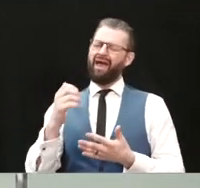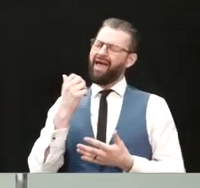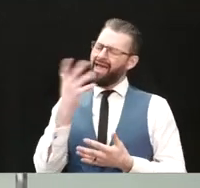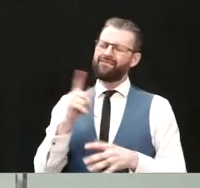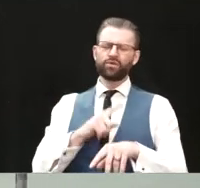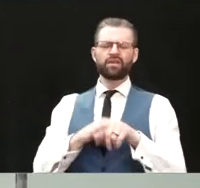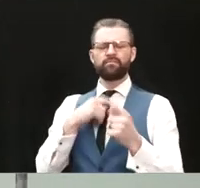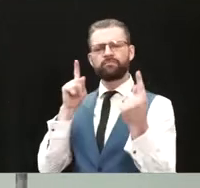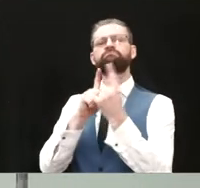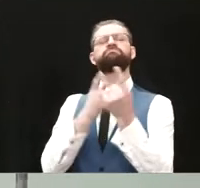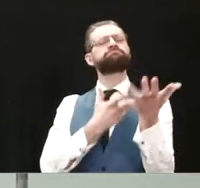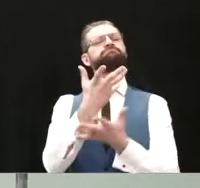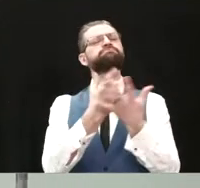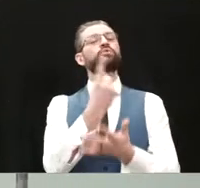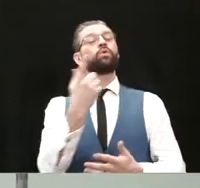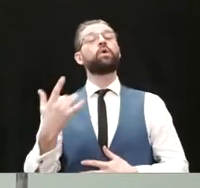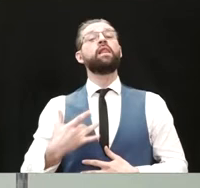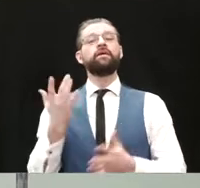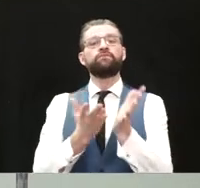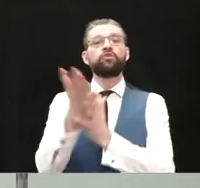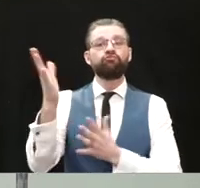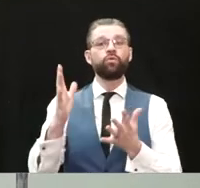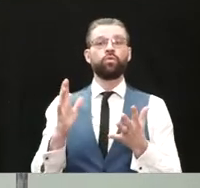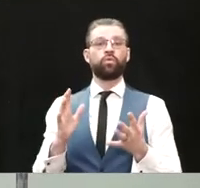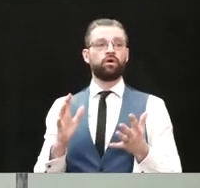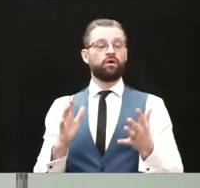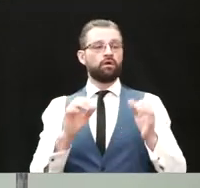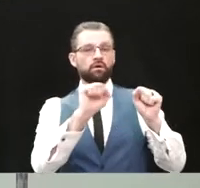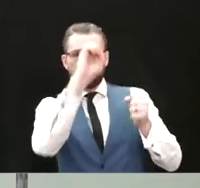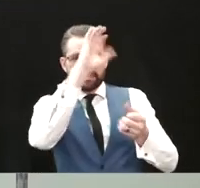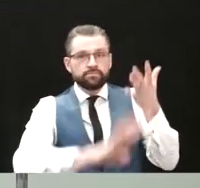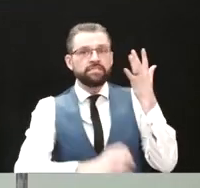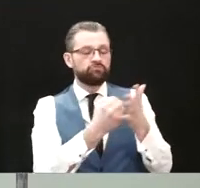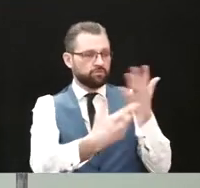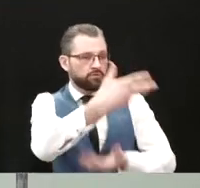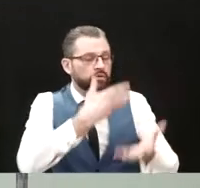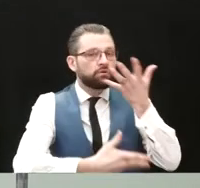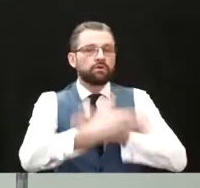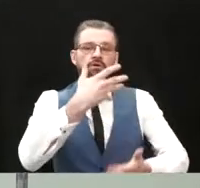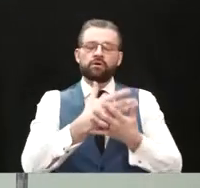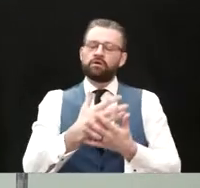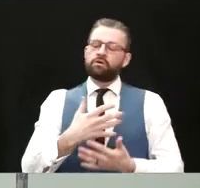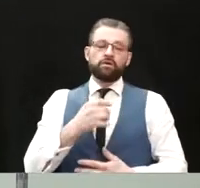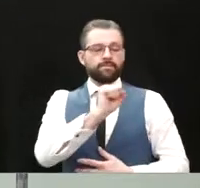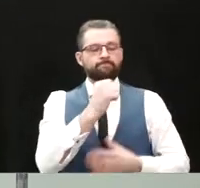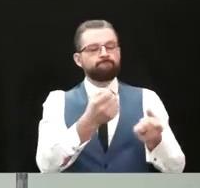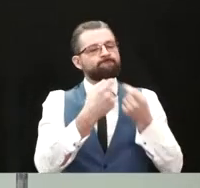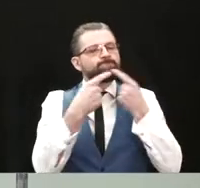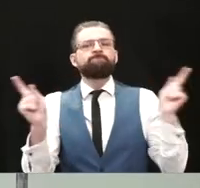talk with survivors and listen firsthand to their stories and